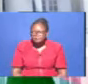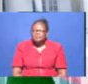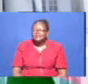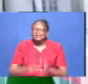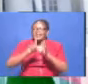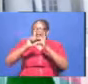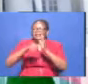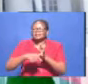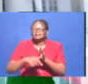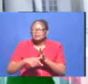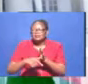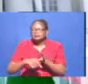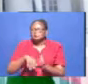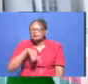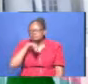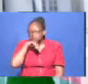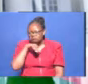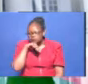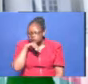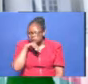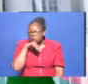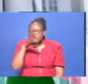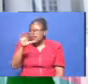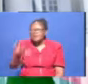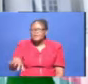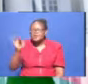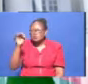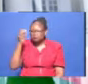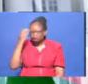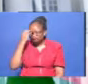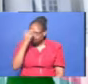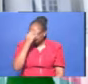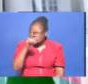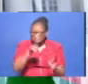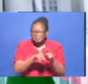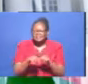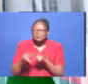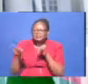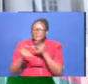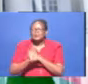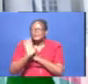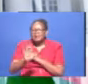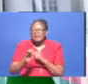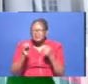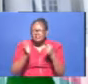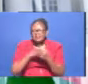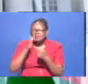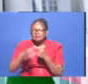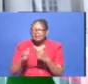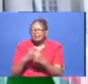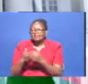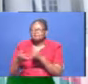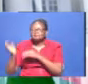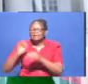later, Raila Molo Odinga picked Martha Wangari Karua as his running mate in the 9th August polls.